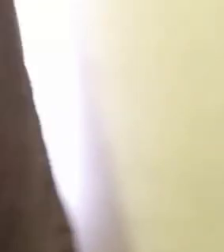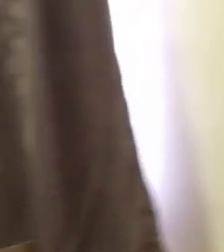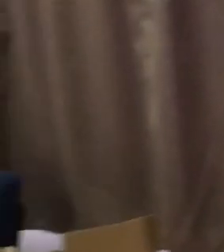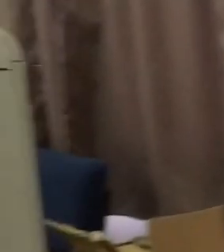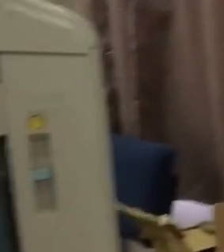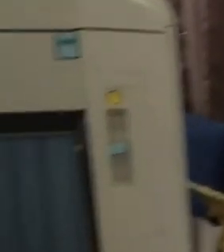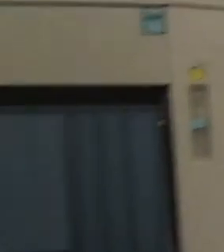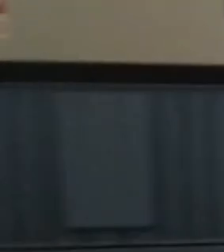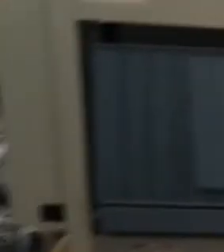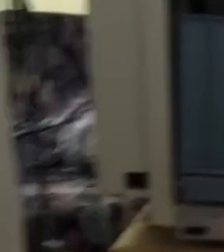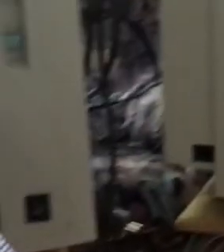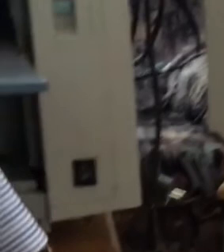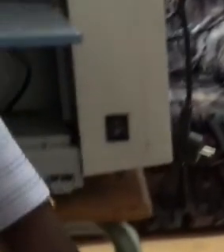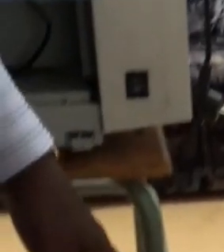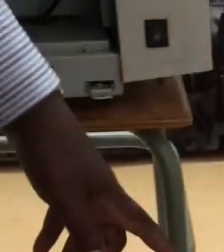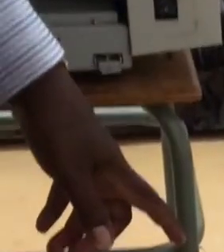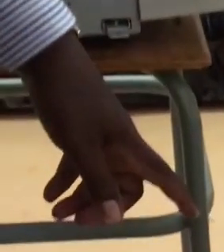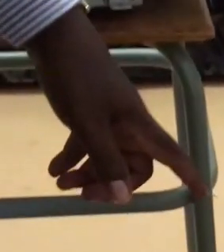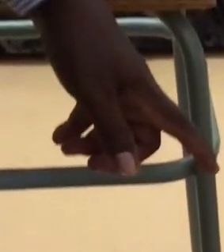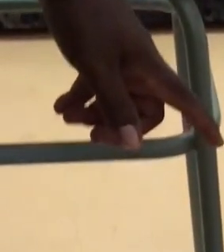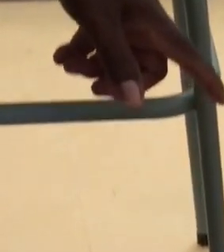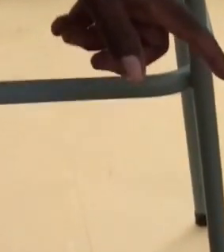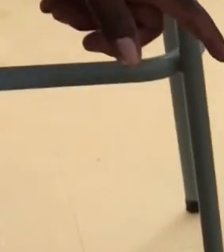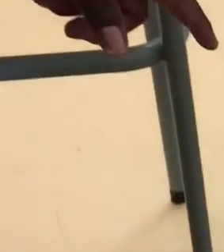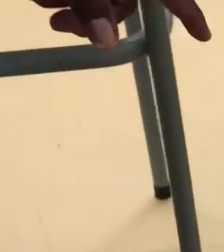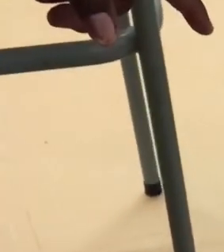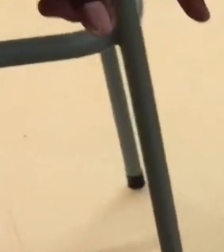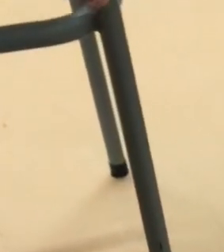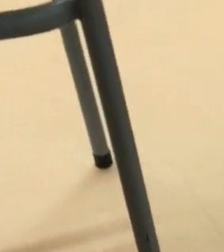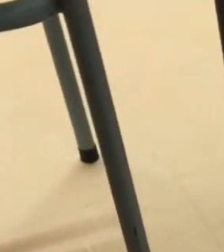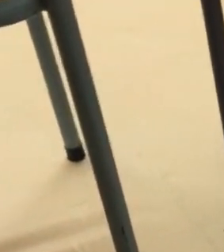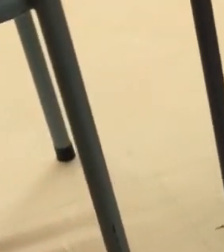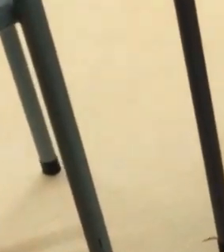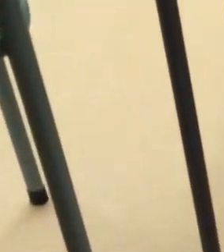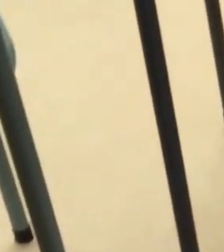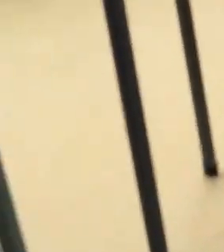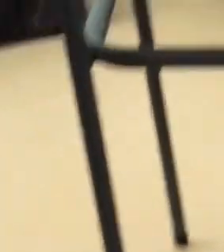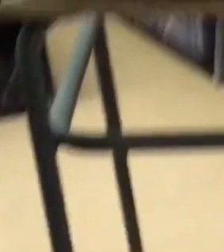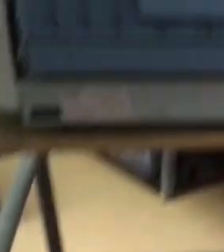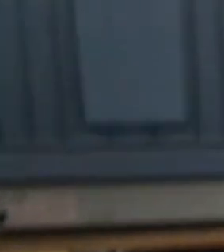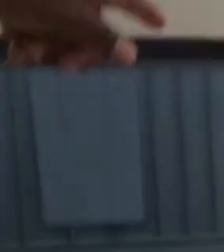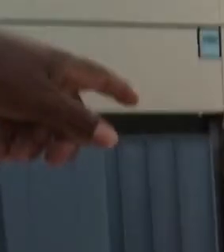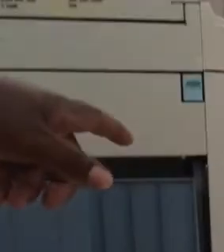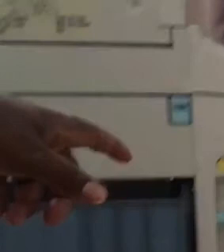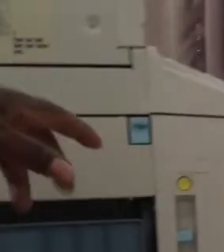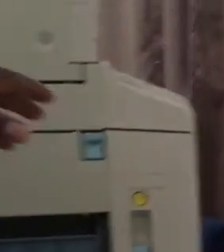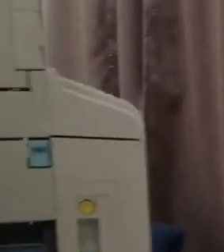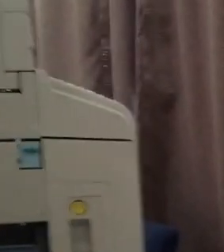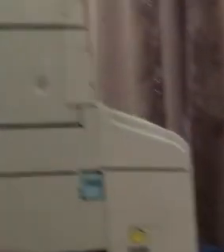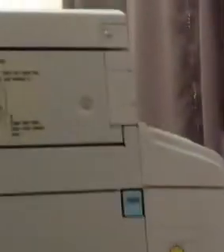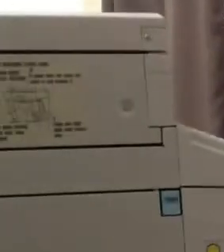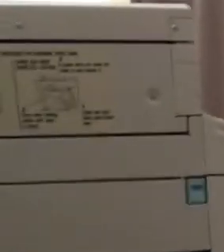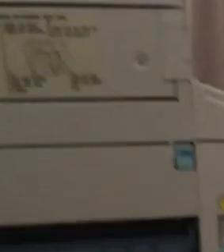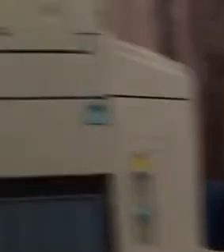Yeah. Also, this one's like this is school did not to come. Also, those ones